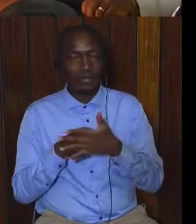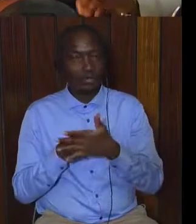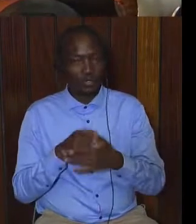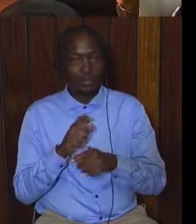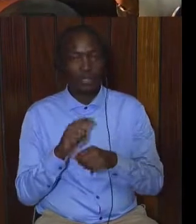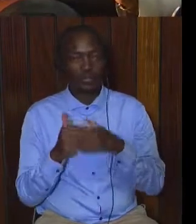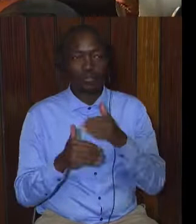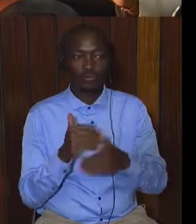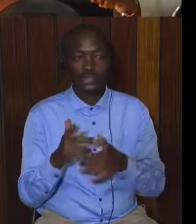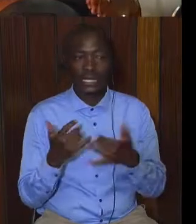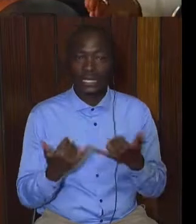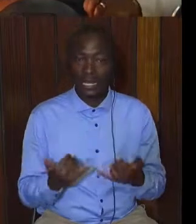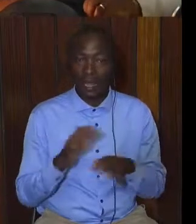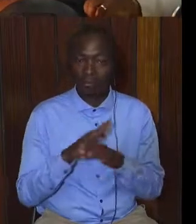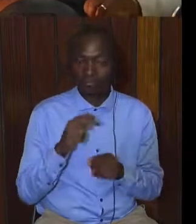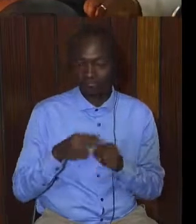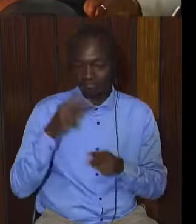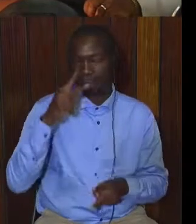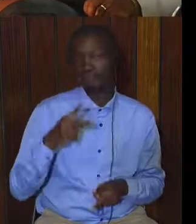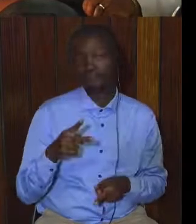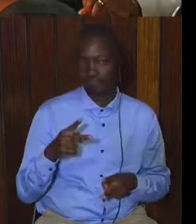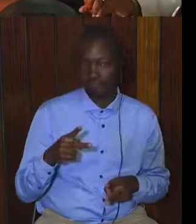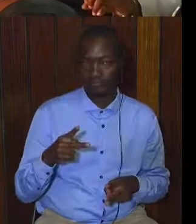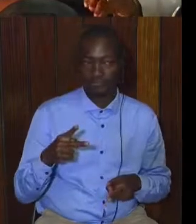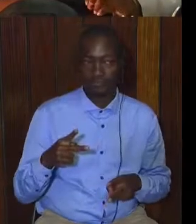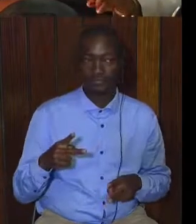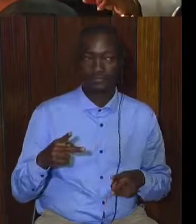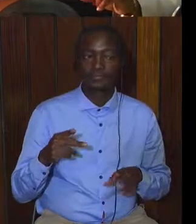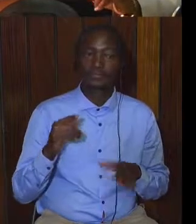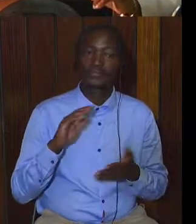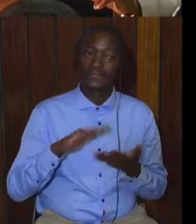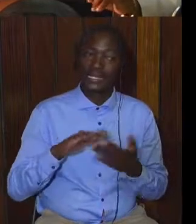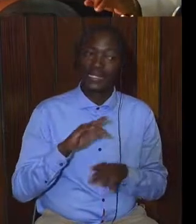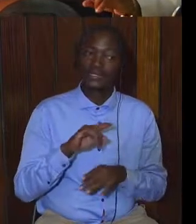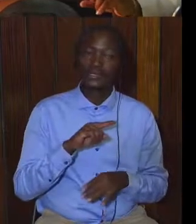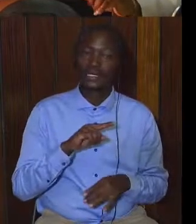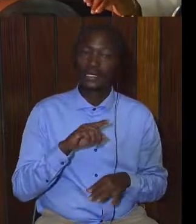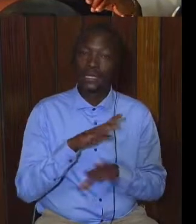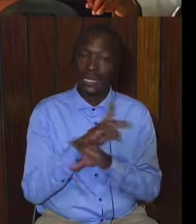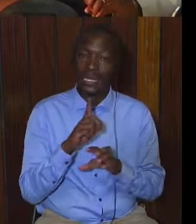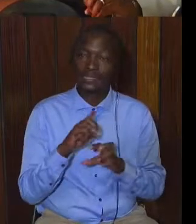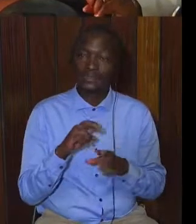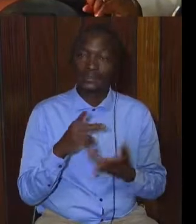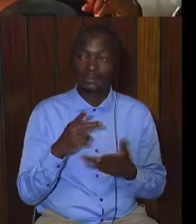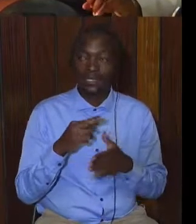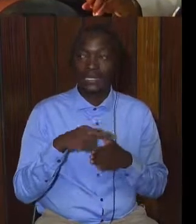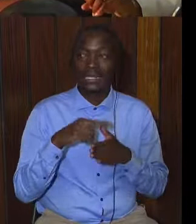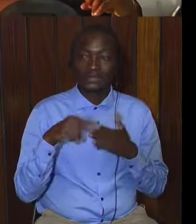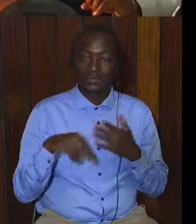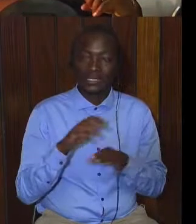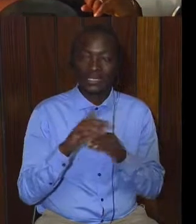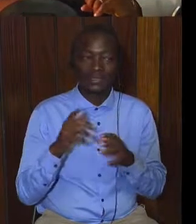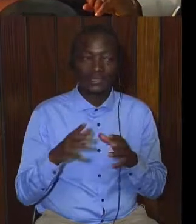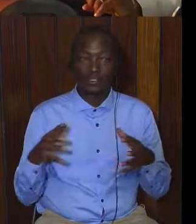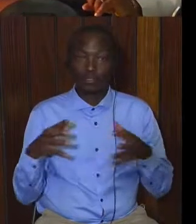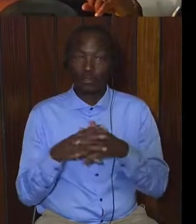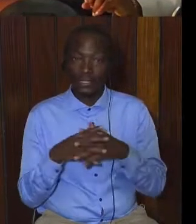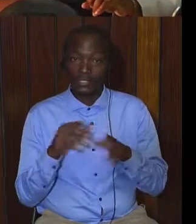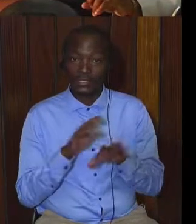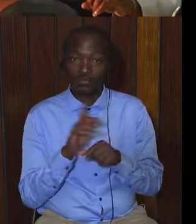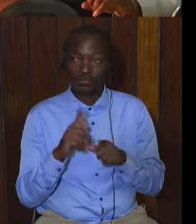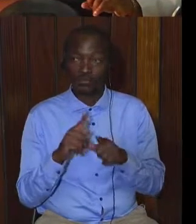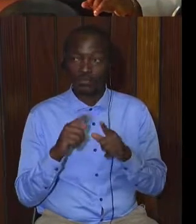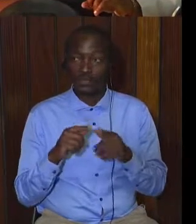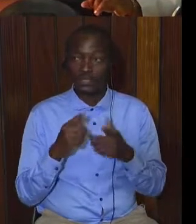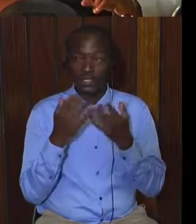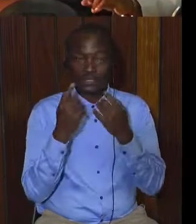processes, which are now being finalized. And as a result, in collaboration with Treasury, there was